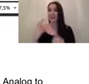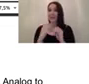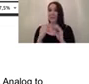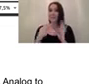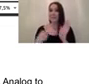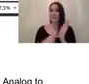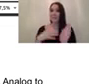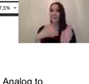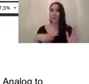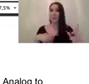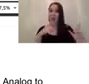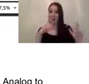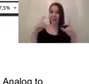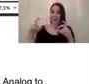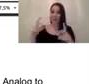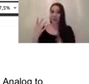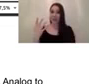image, for instance,